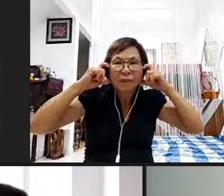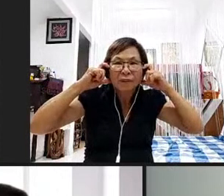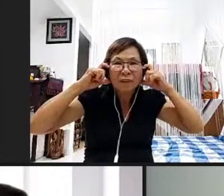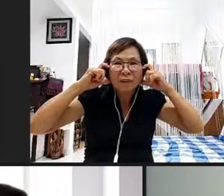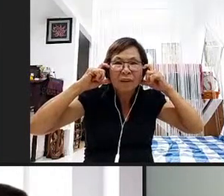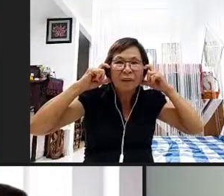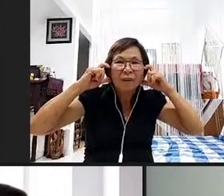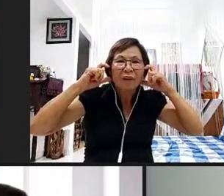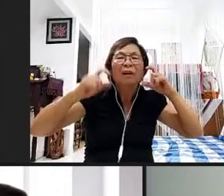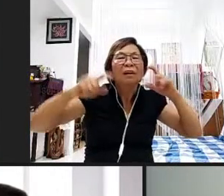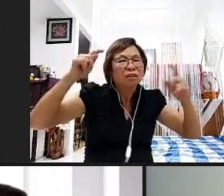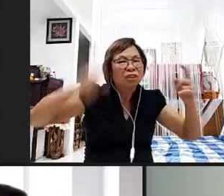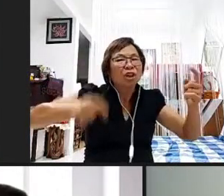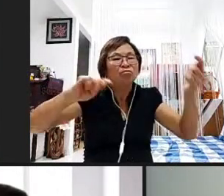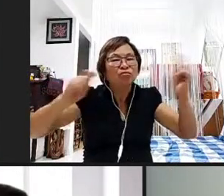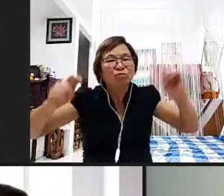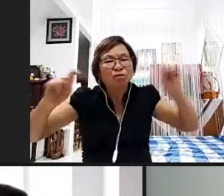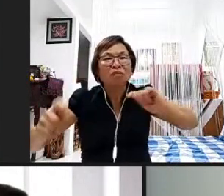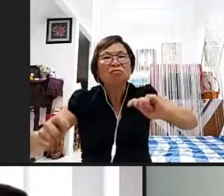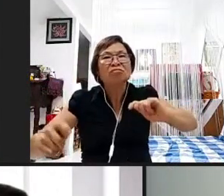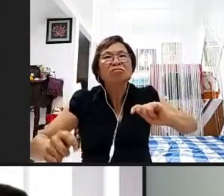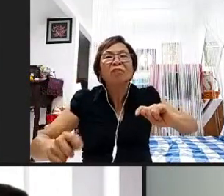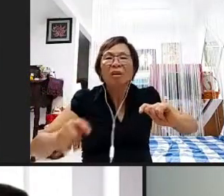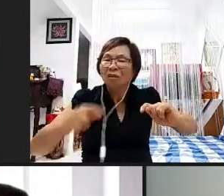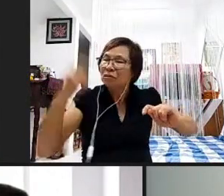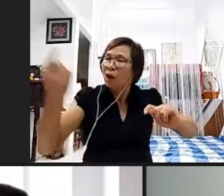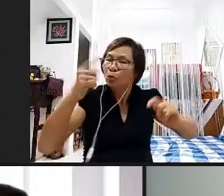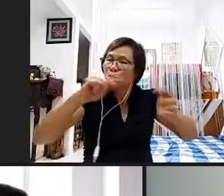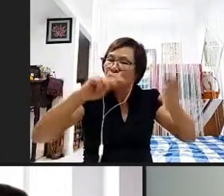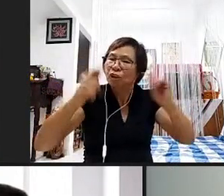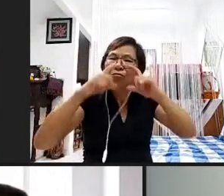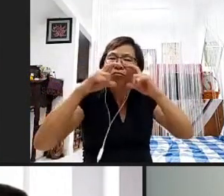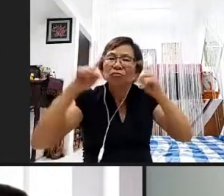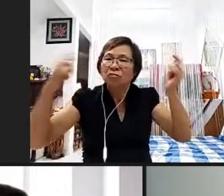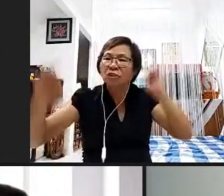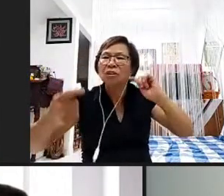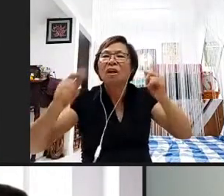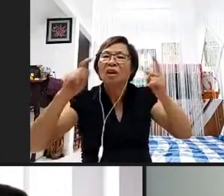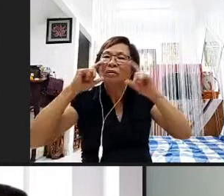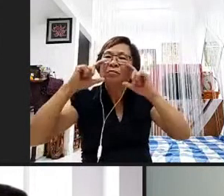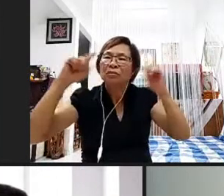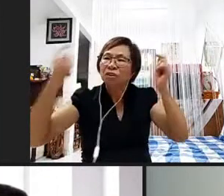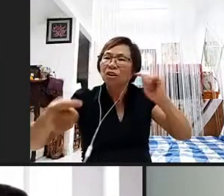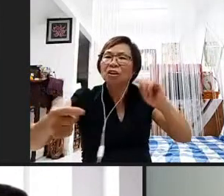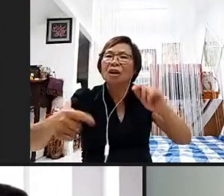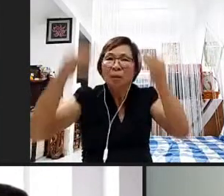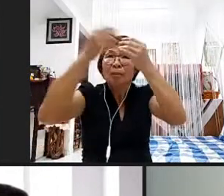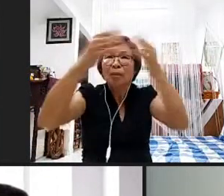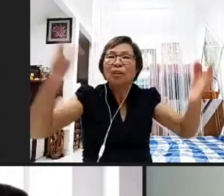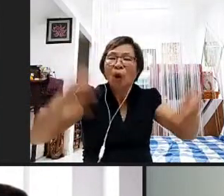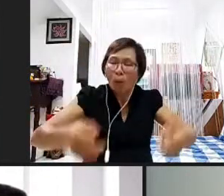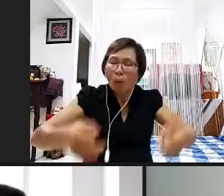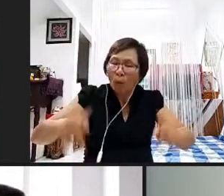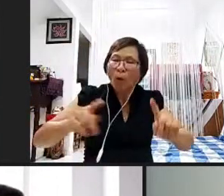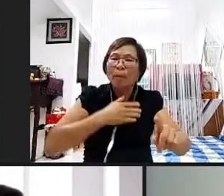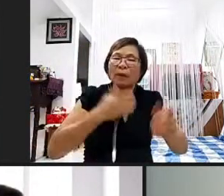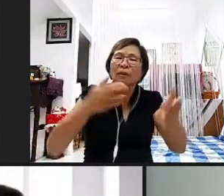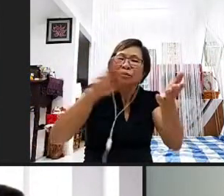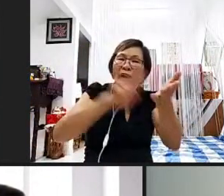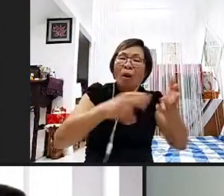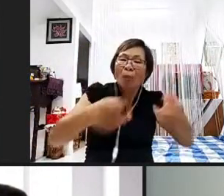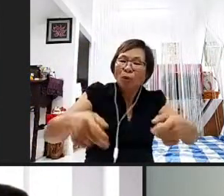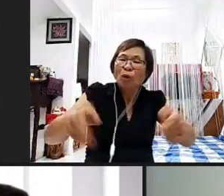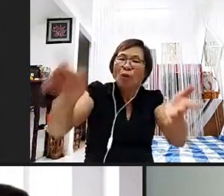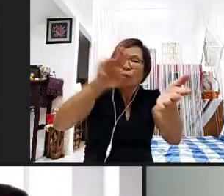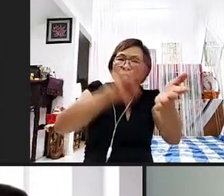your mask very often. And I think that's my message. And you got the opportunity, please register yourself